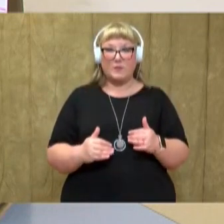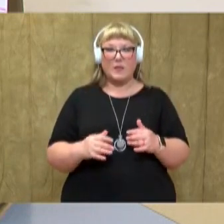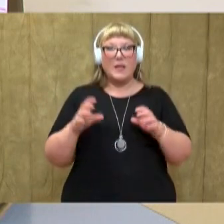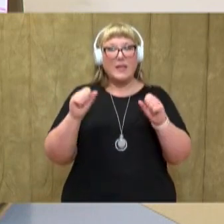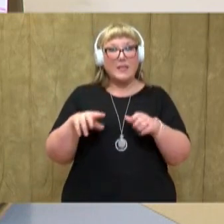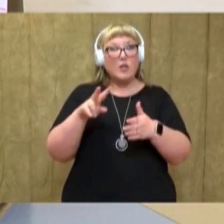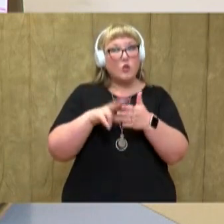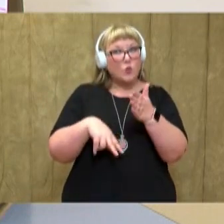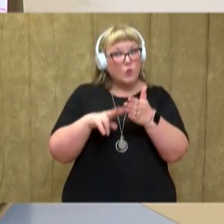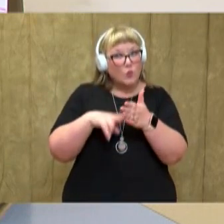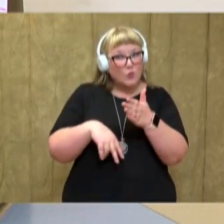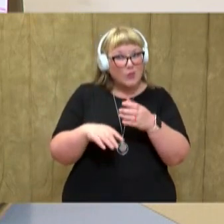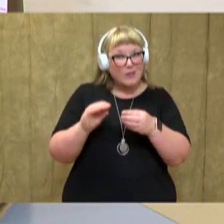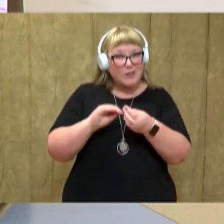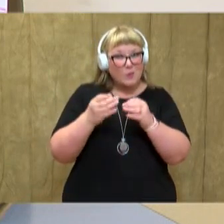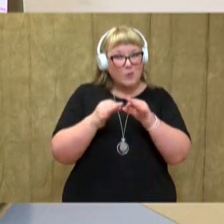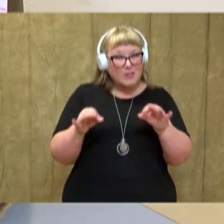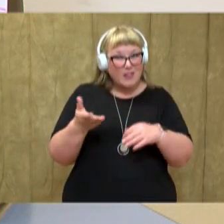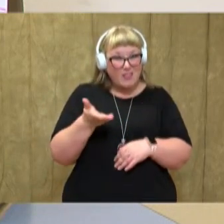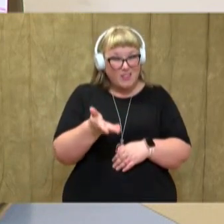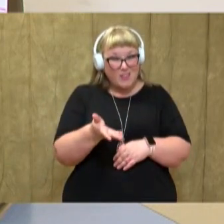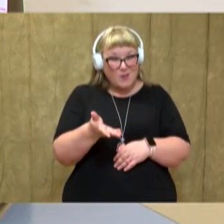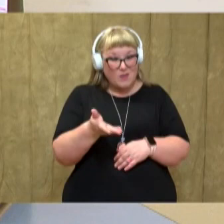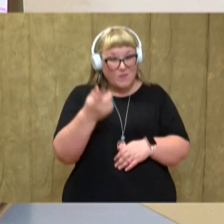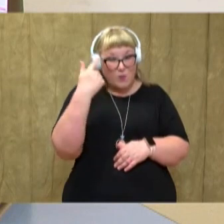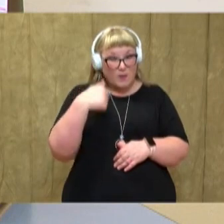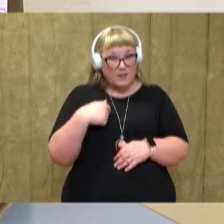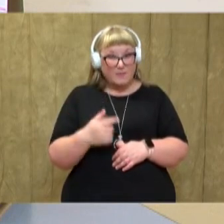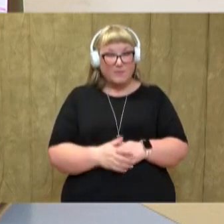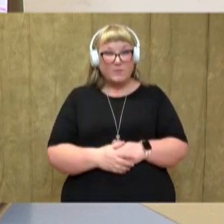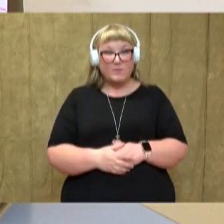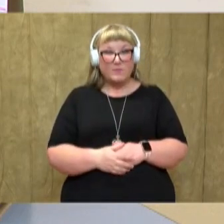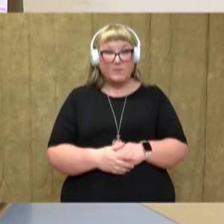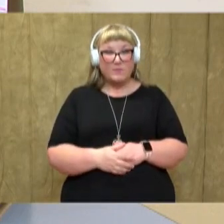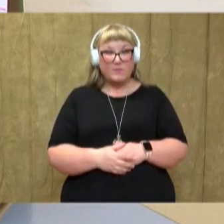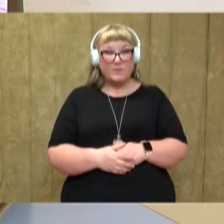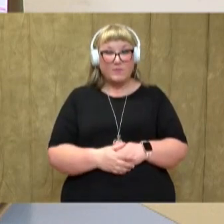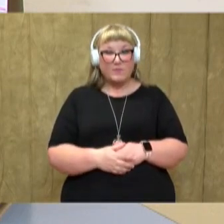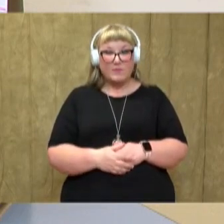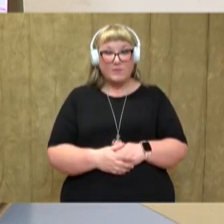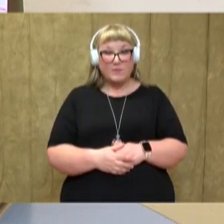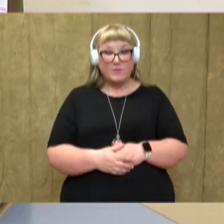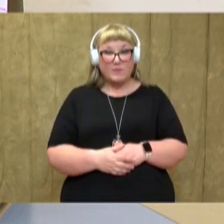you read that number sentence aloud for me?